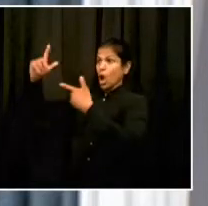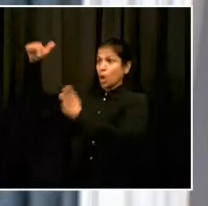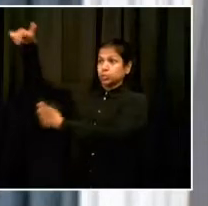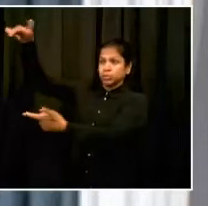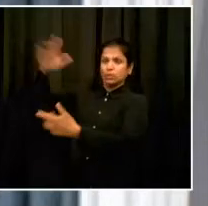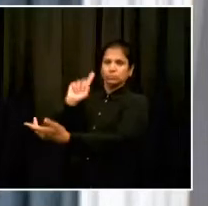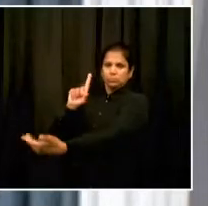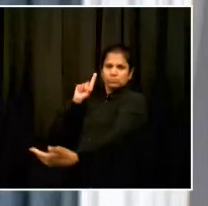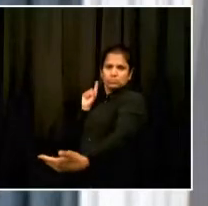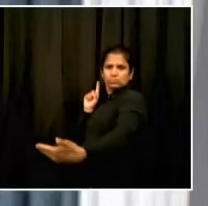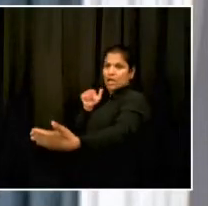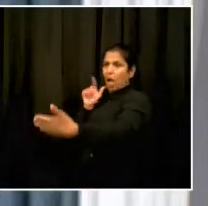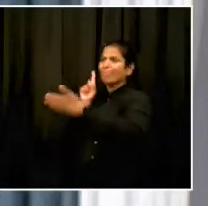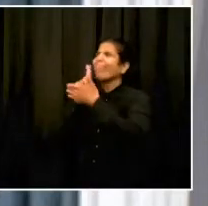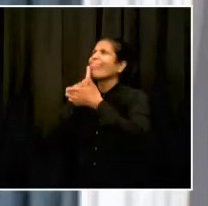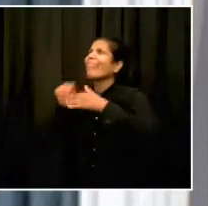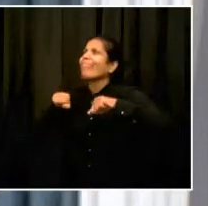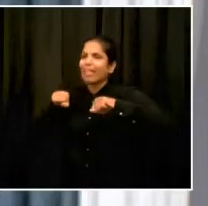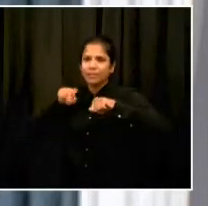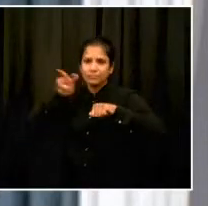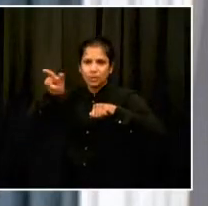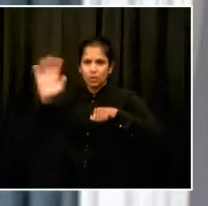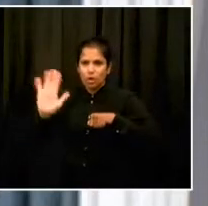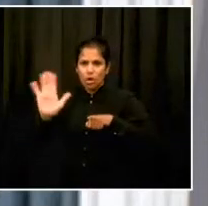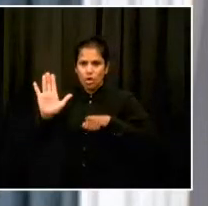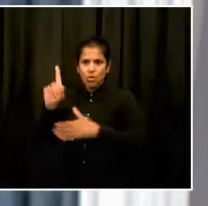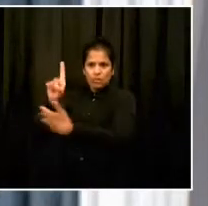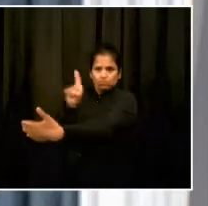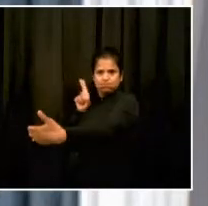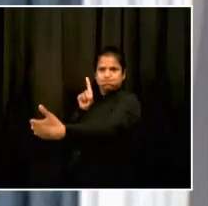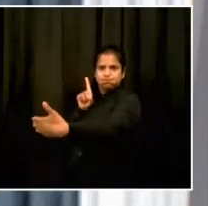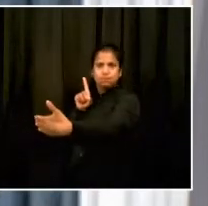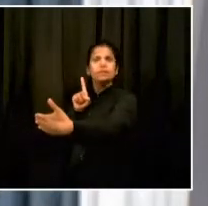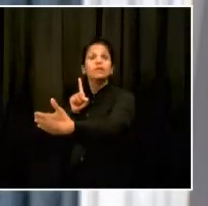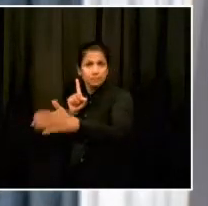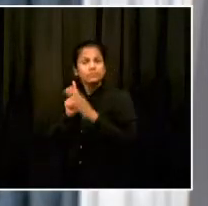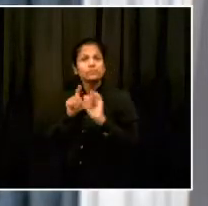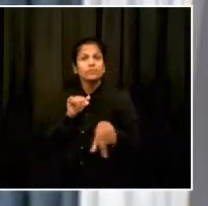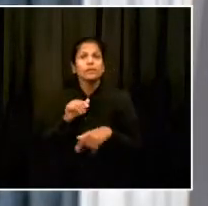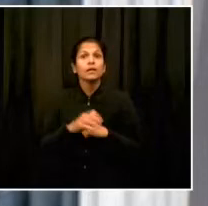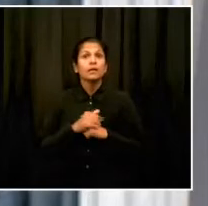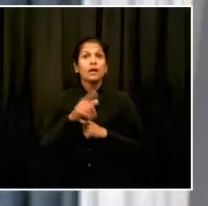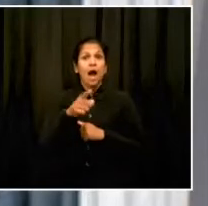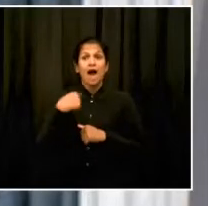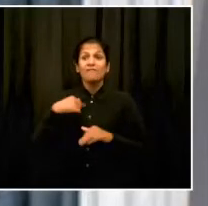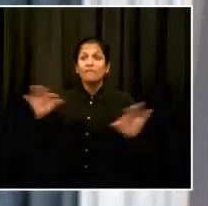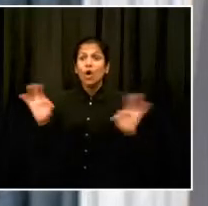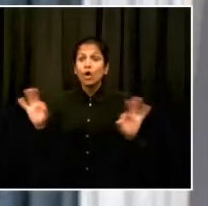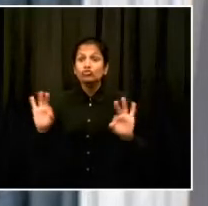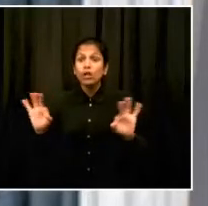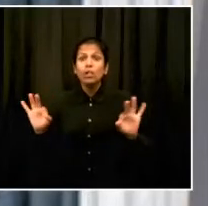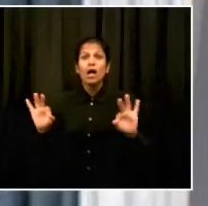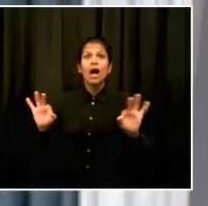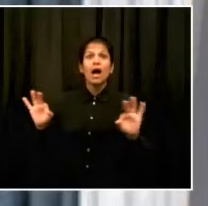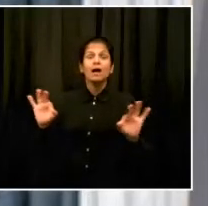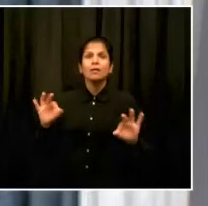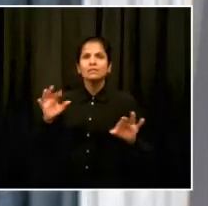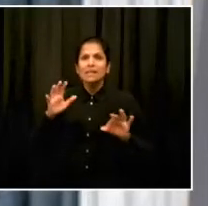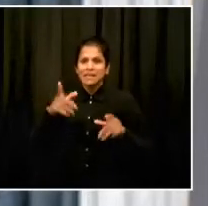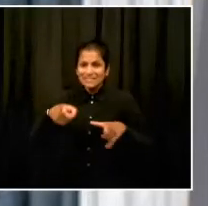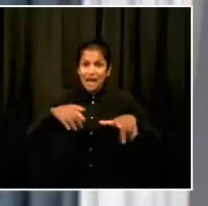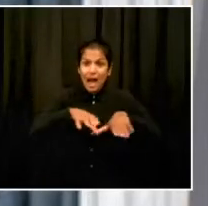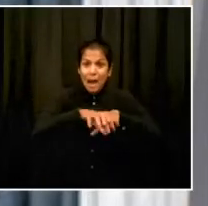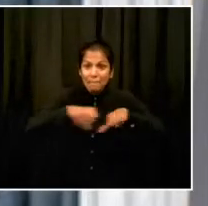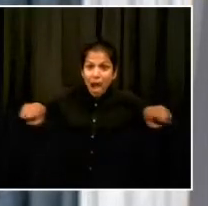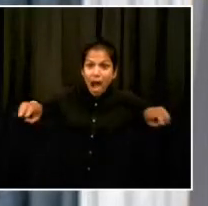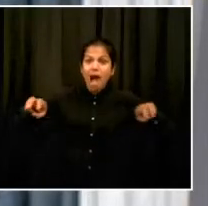already done so. We also still have a flash flood watch in effect, and we may see heavy rain still from this